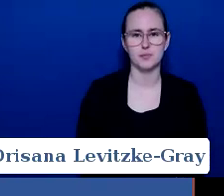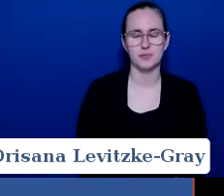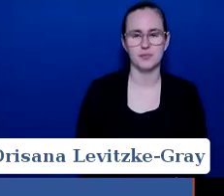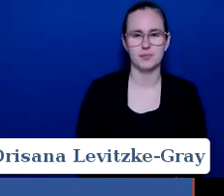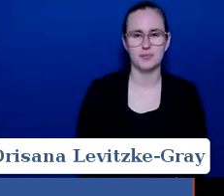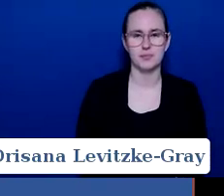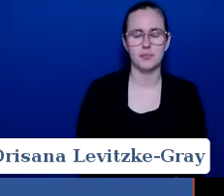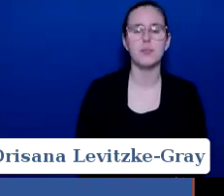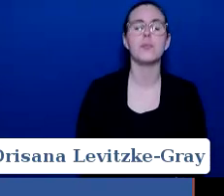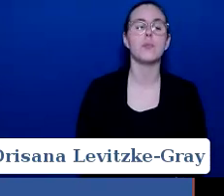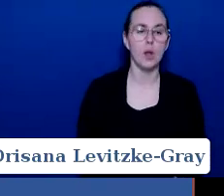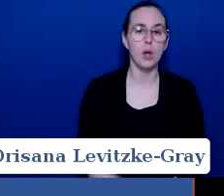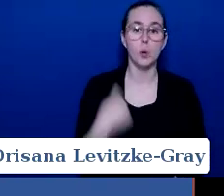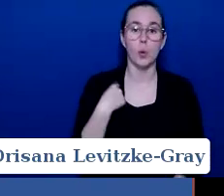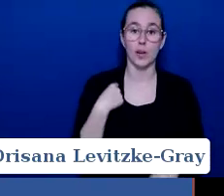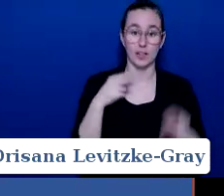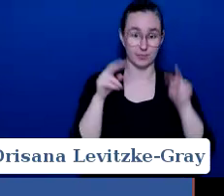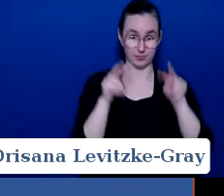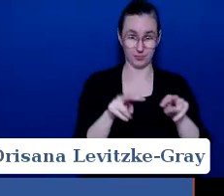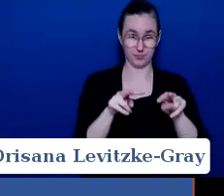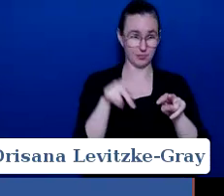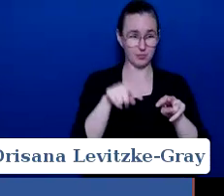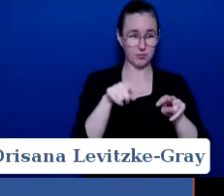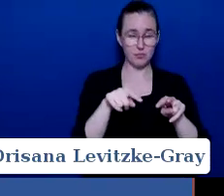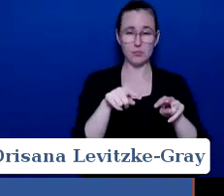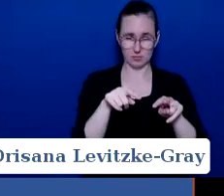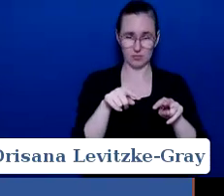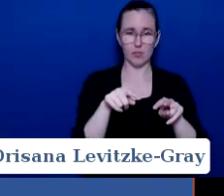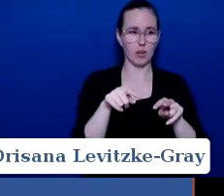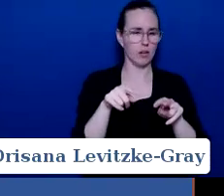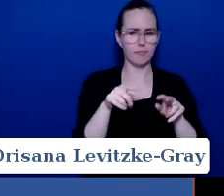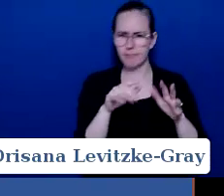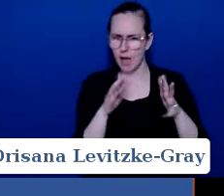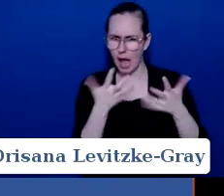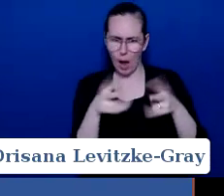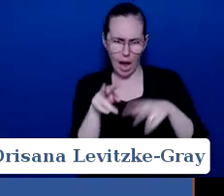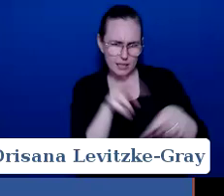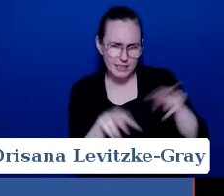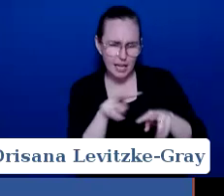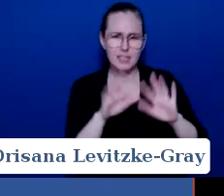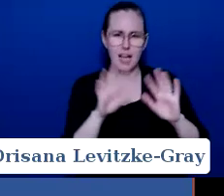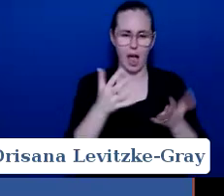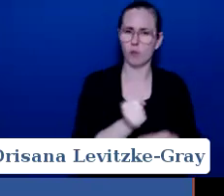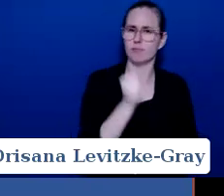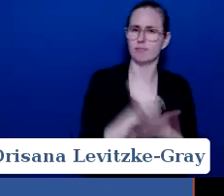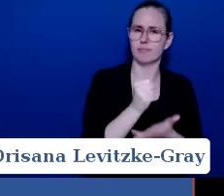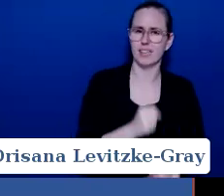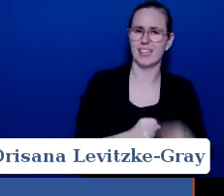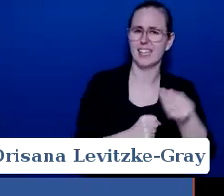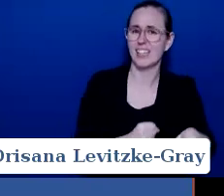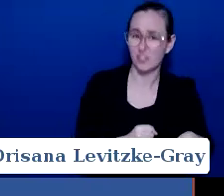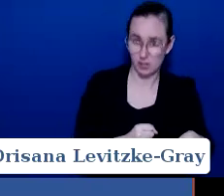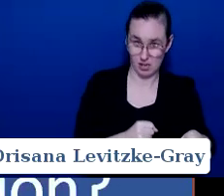disability-related situation, and the certification, which is the official decision that you do based on the assessment and